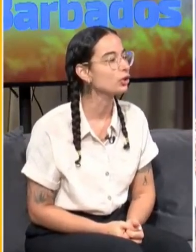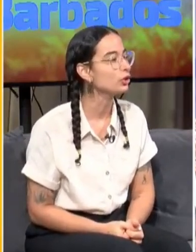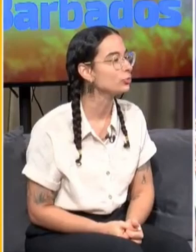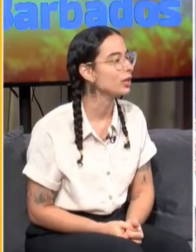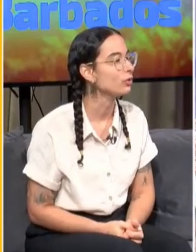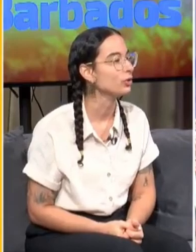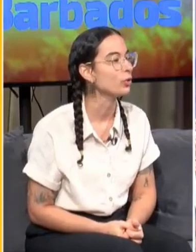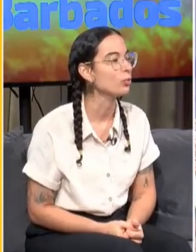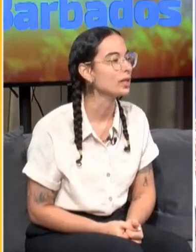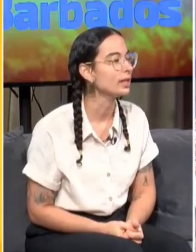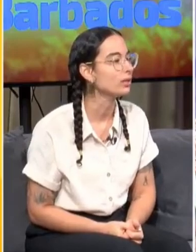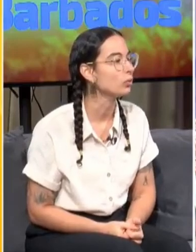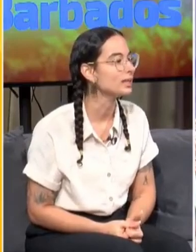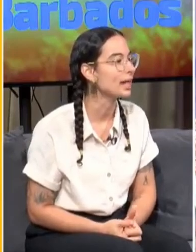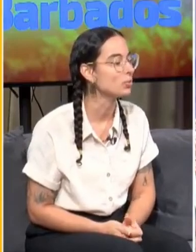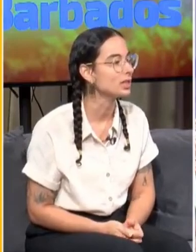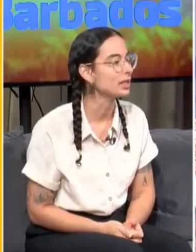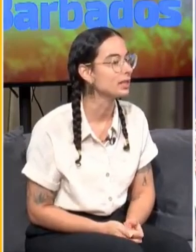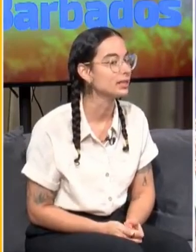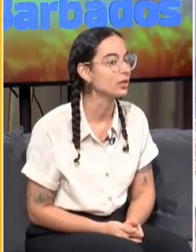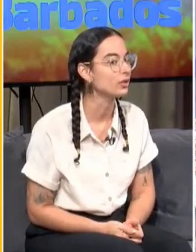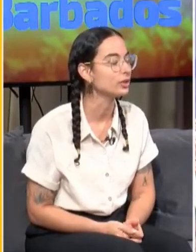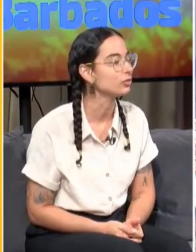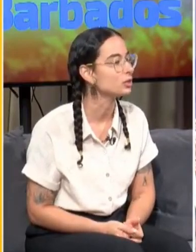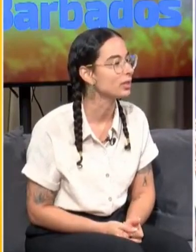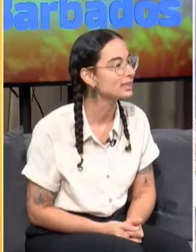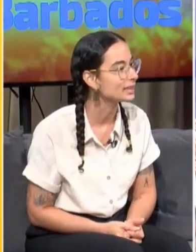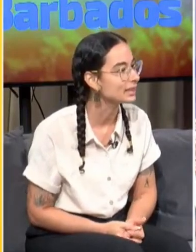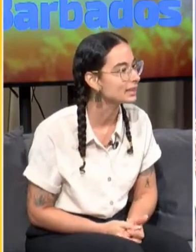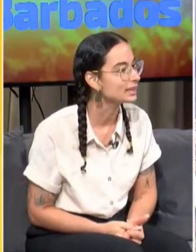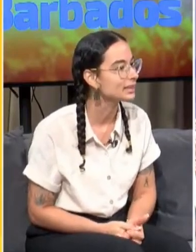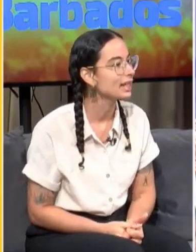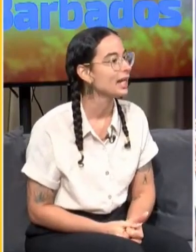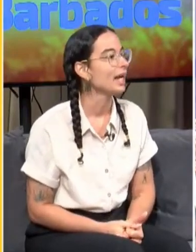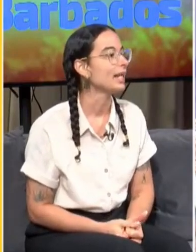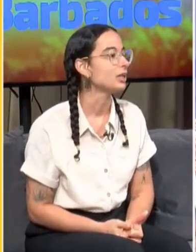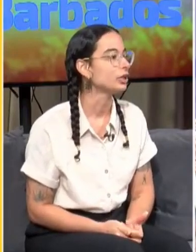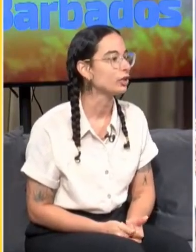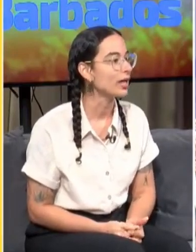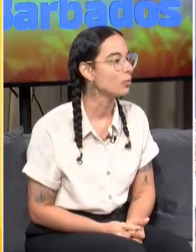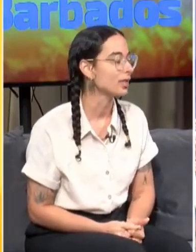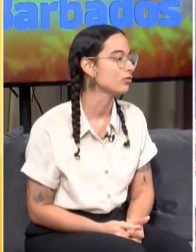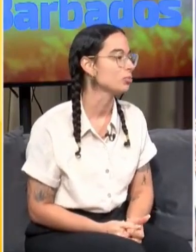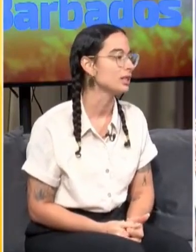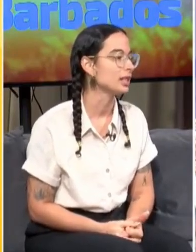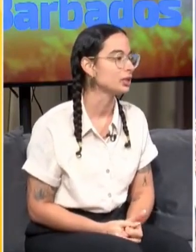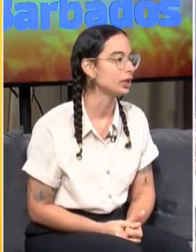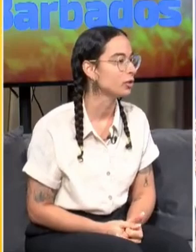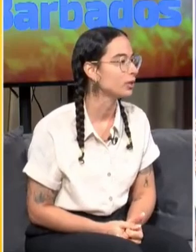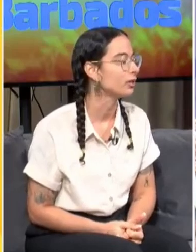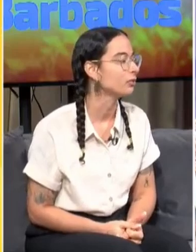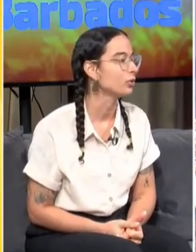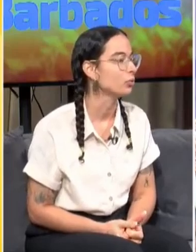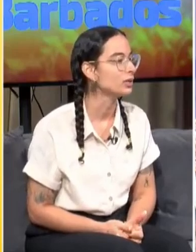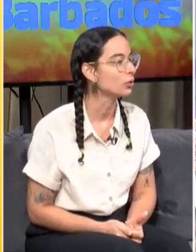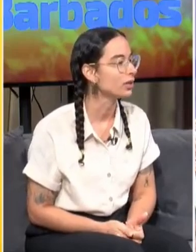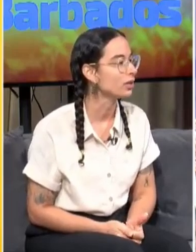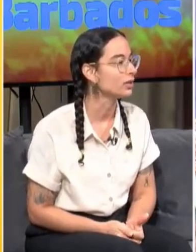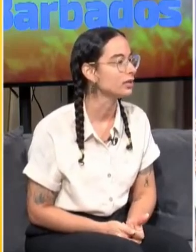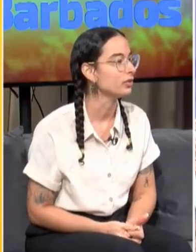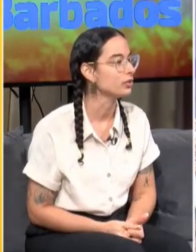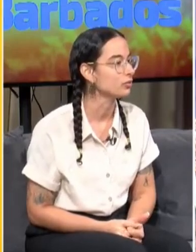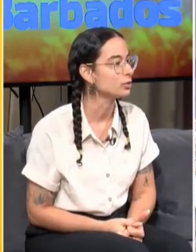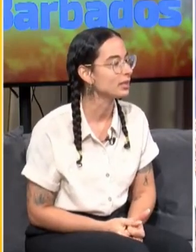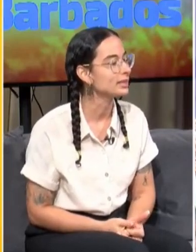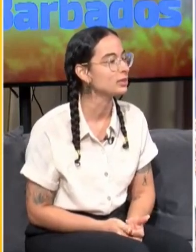just learned about, what is happening in these other different spaces. And I share that with everybody. I share about, what's going on